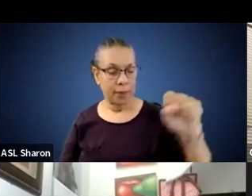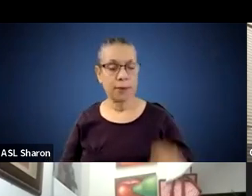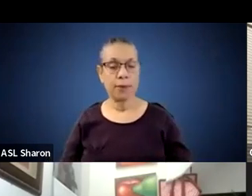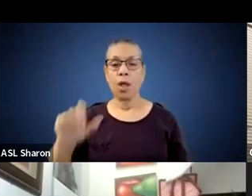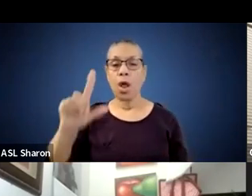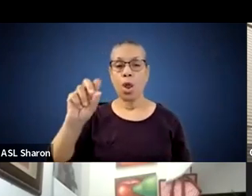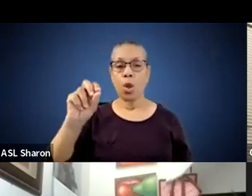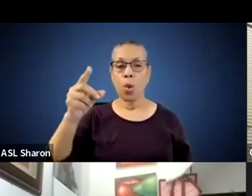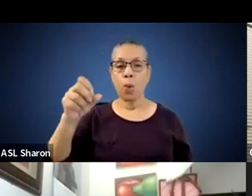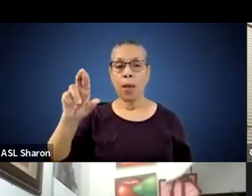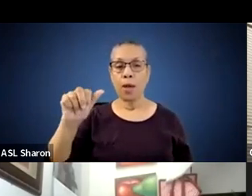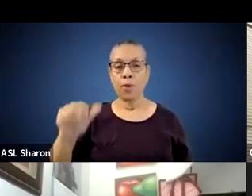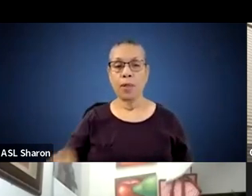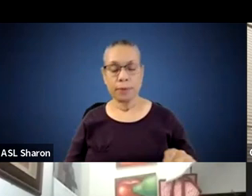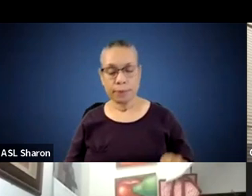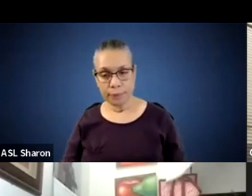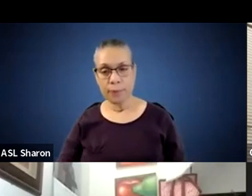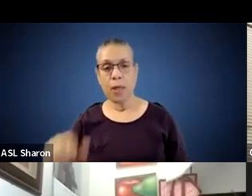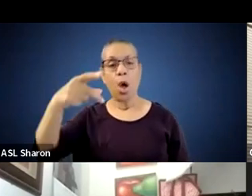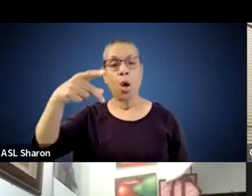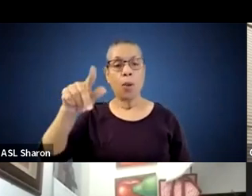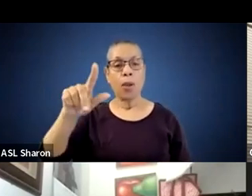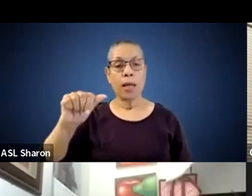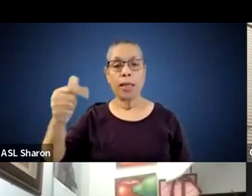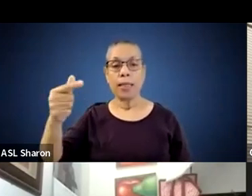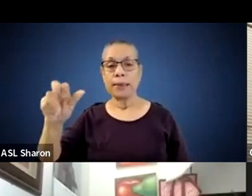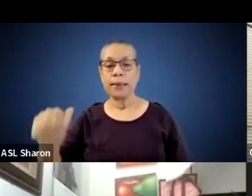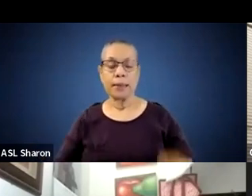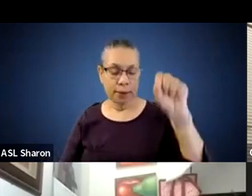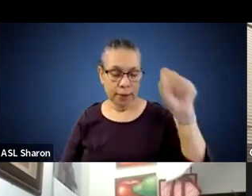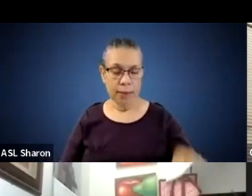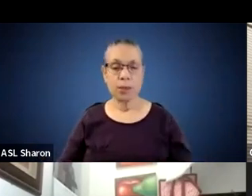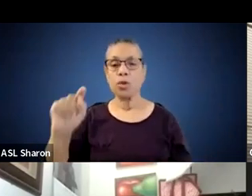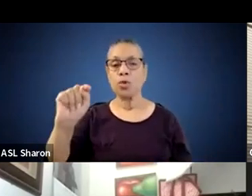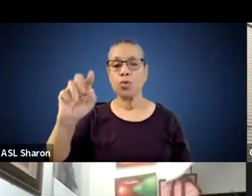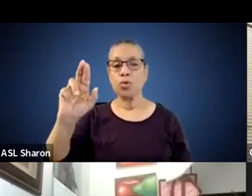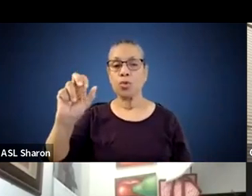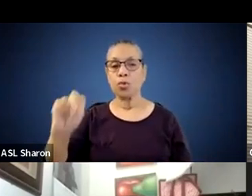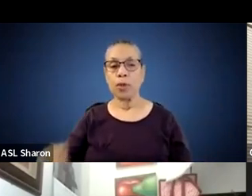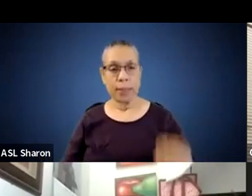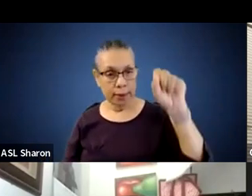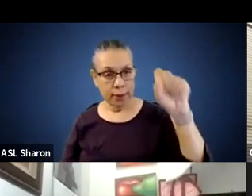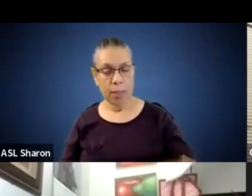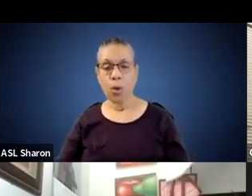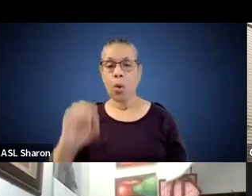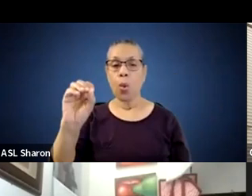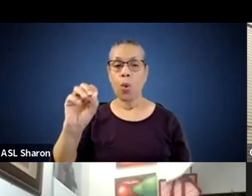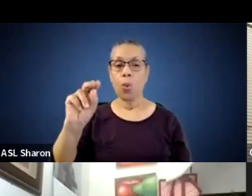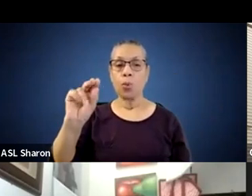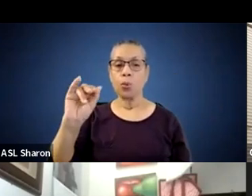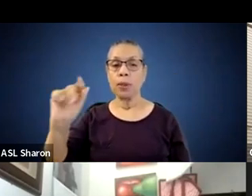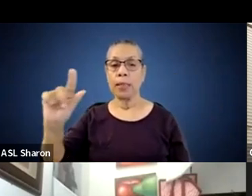Ms lopera Ms Polanco Garcia yes Mr Tran yes Mr O'Neill